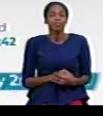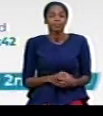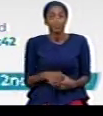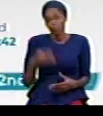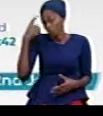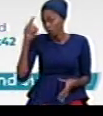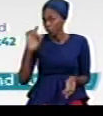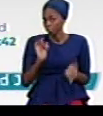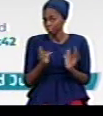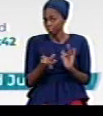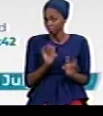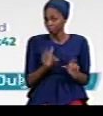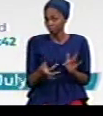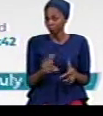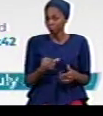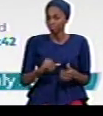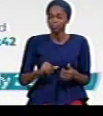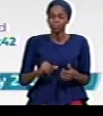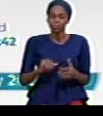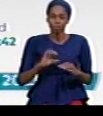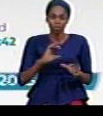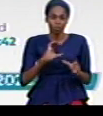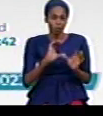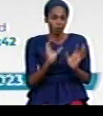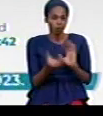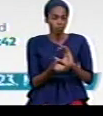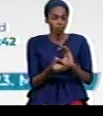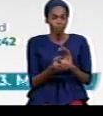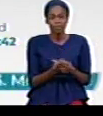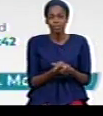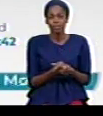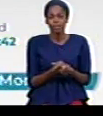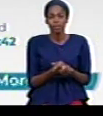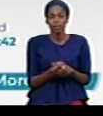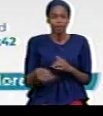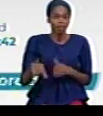rally will be at